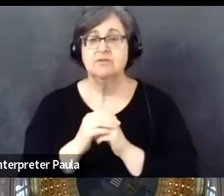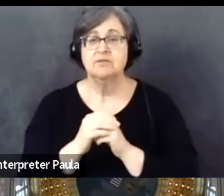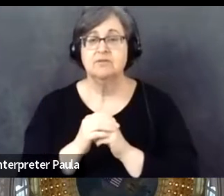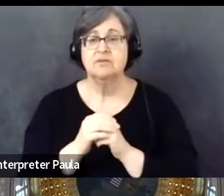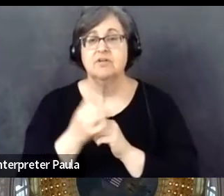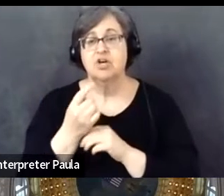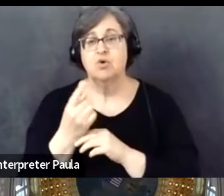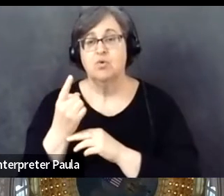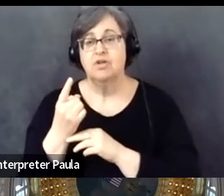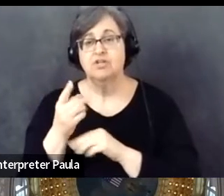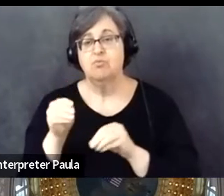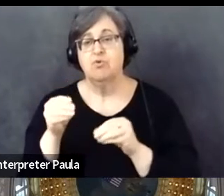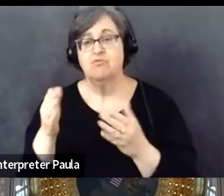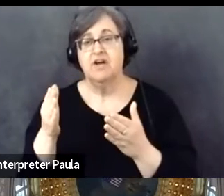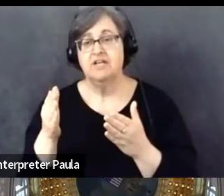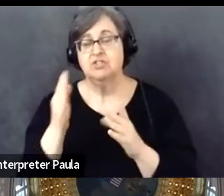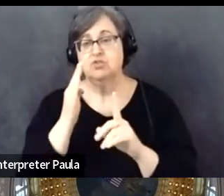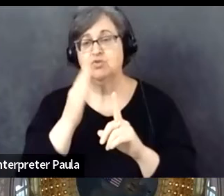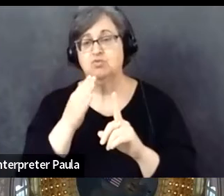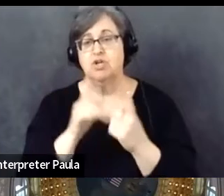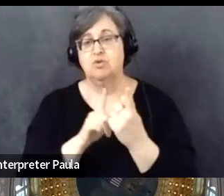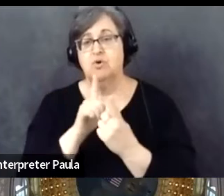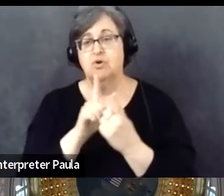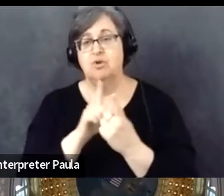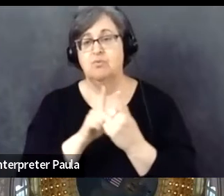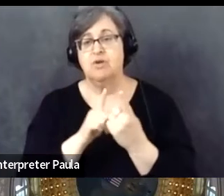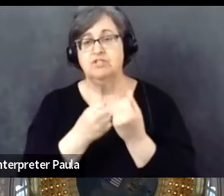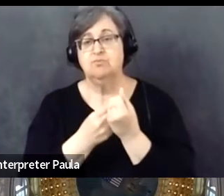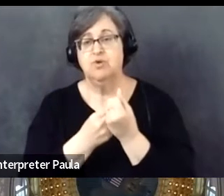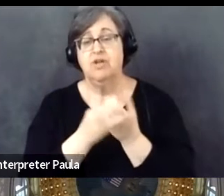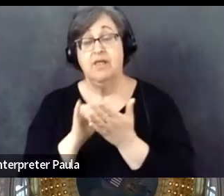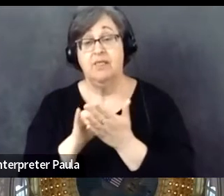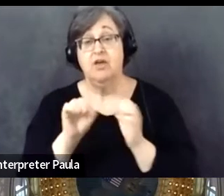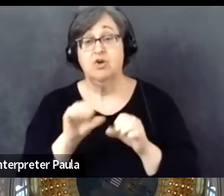just anybody that provides direct one-on-one support, and that